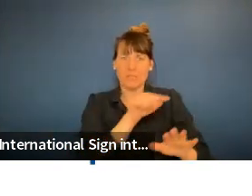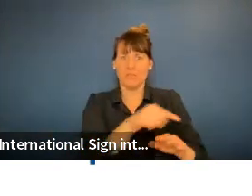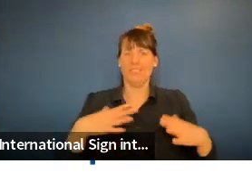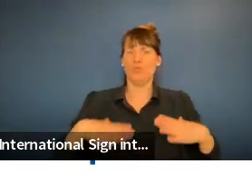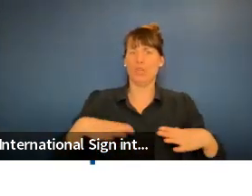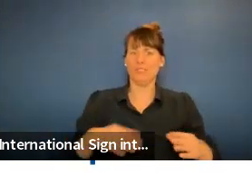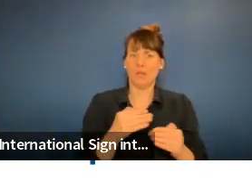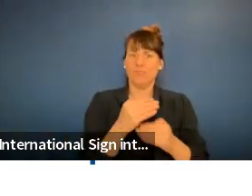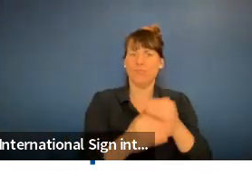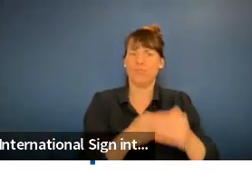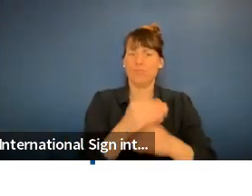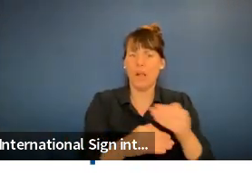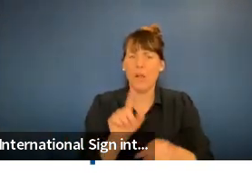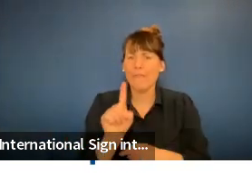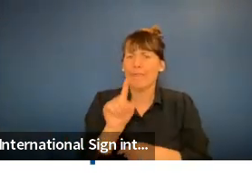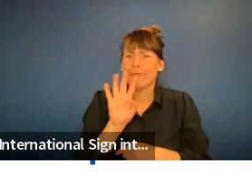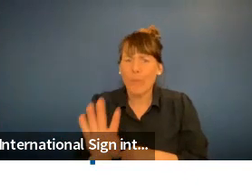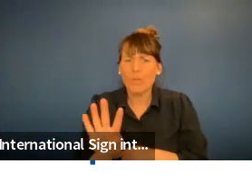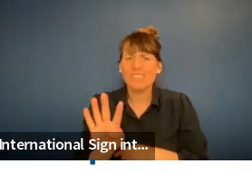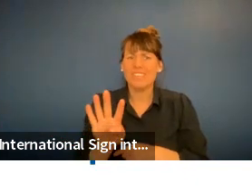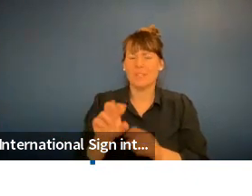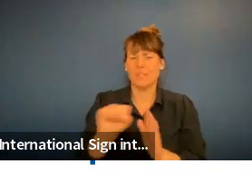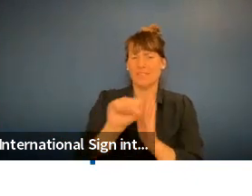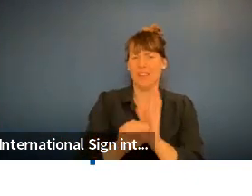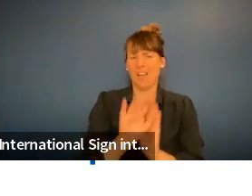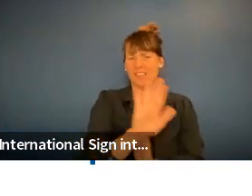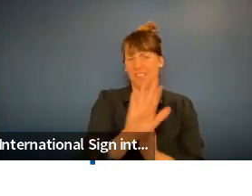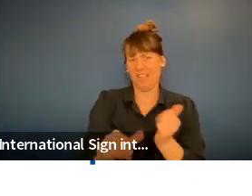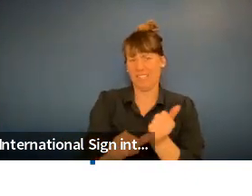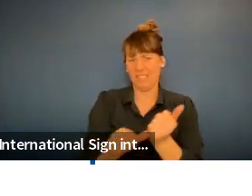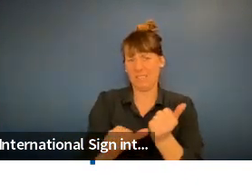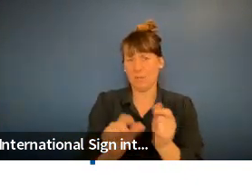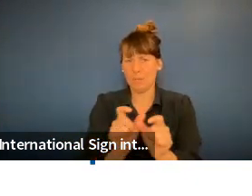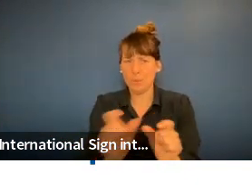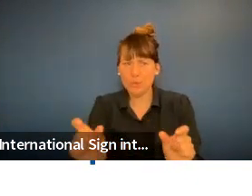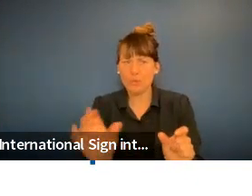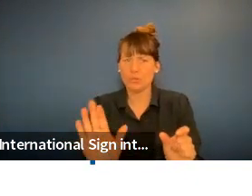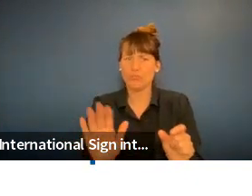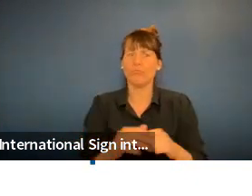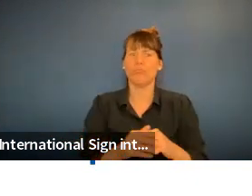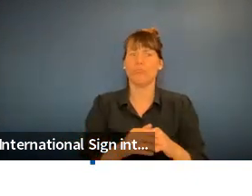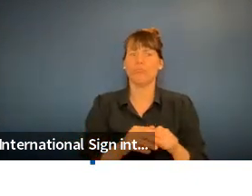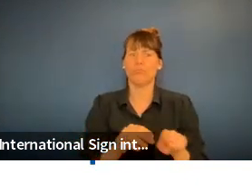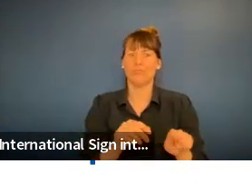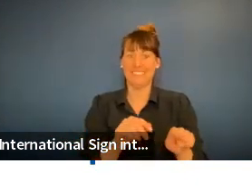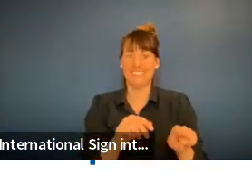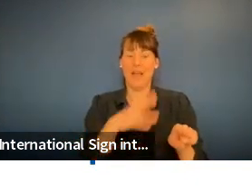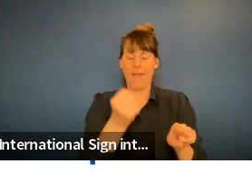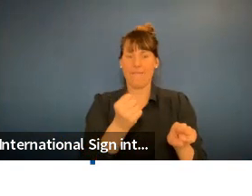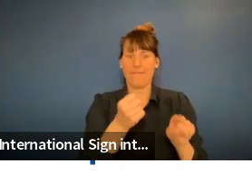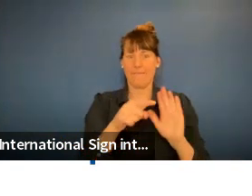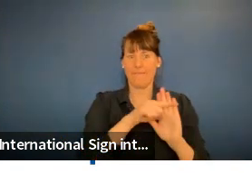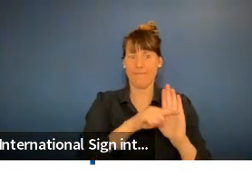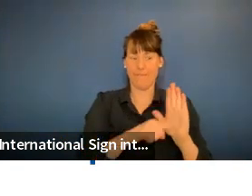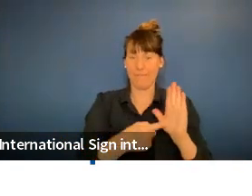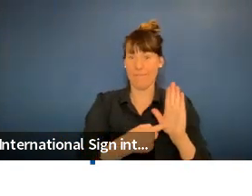products on their list. And most of those products were focused on mobility. Both the countries,